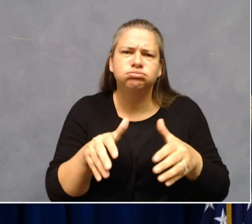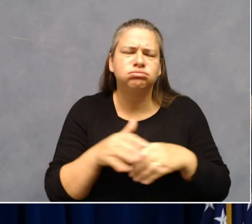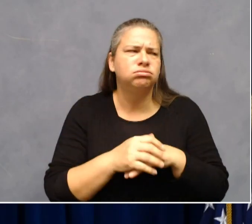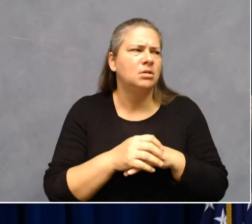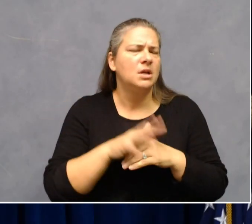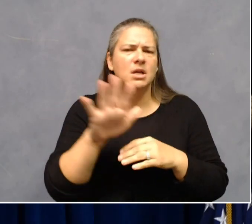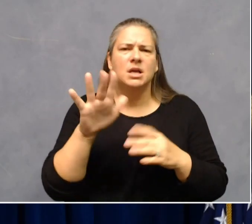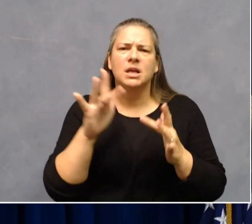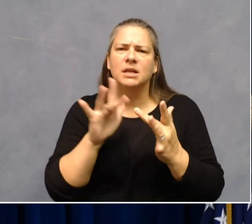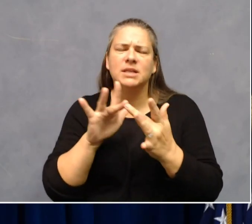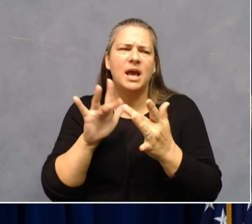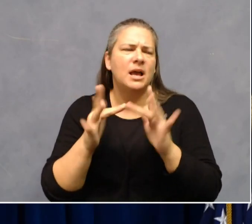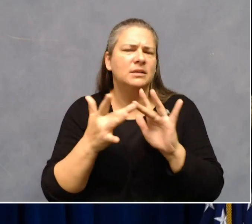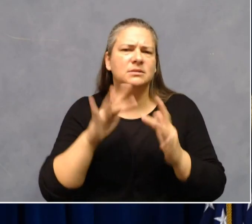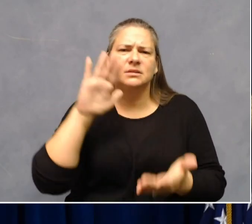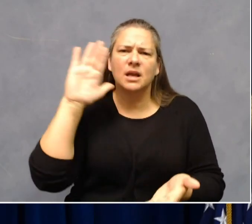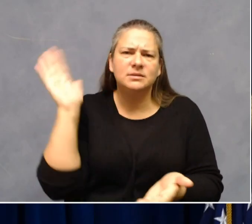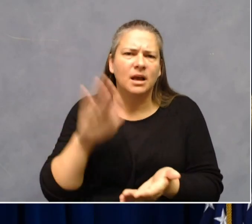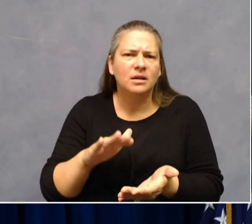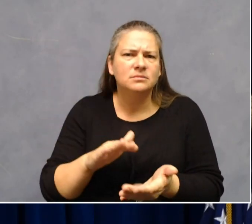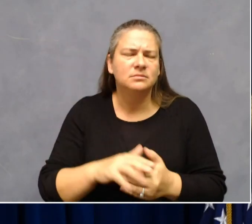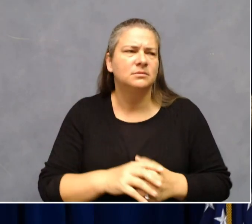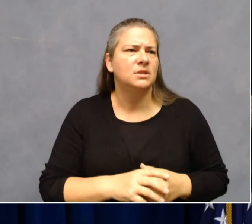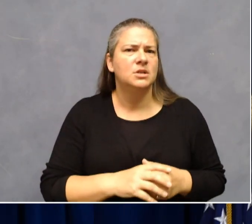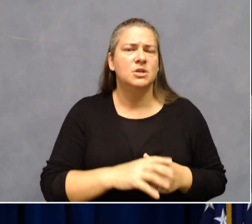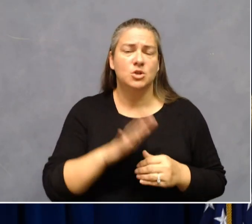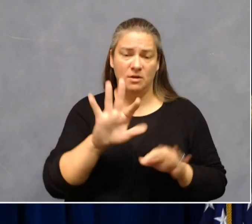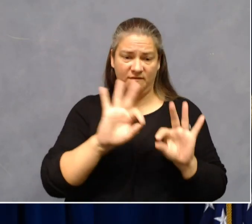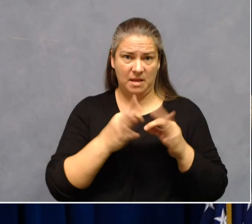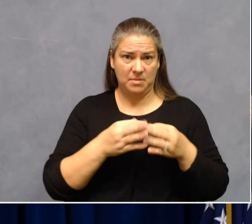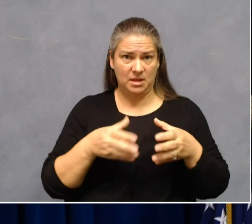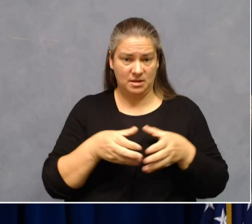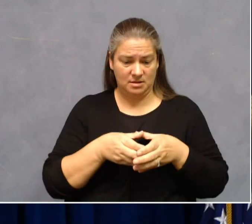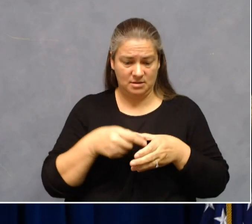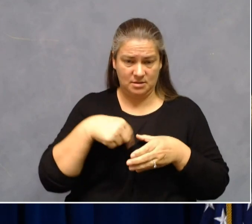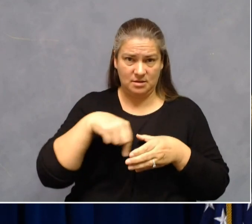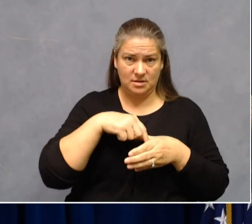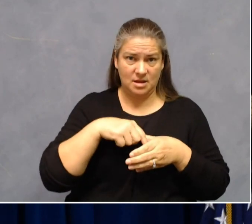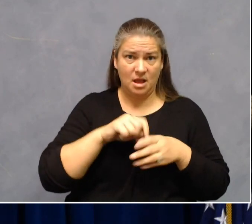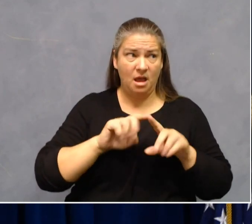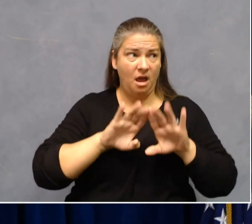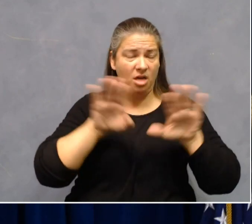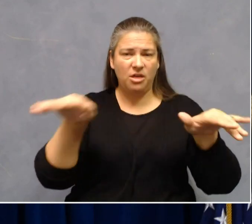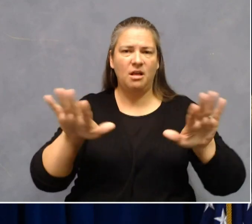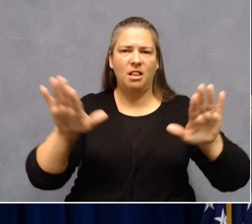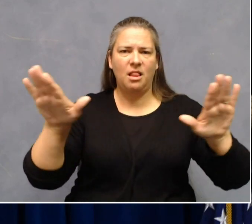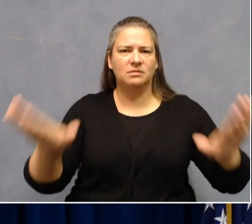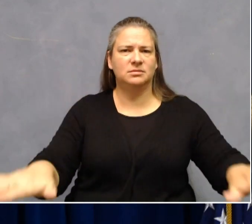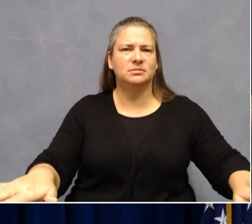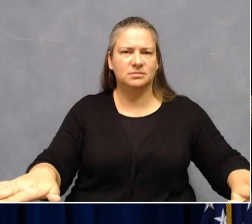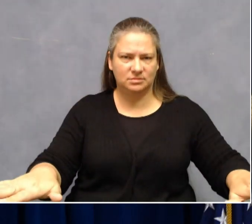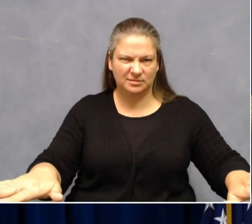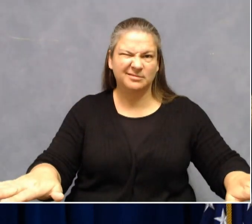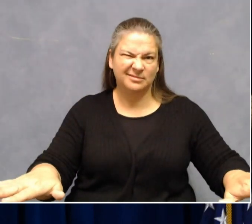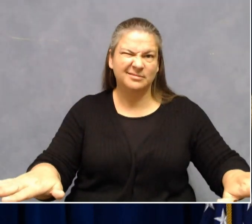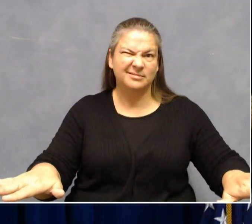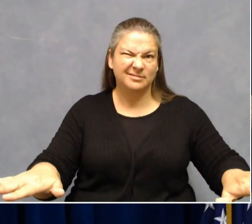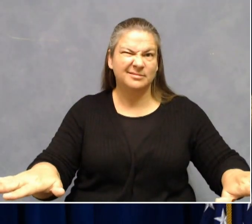contacts, be with your immediate family more, be with other people less. I'm guessing that would have been a lot